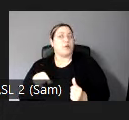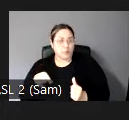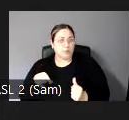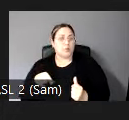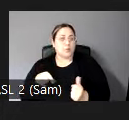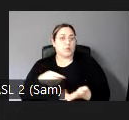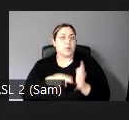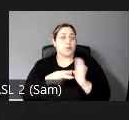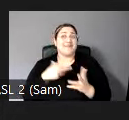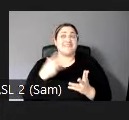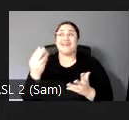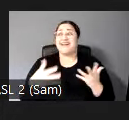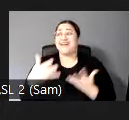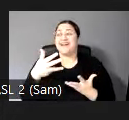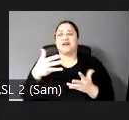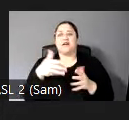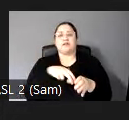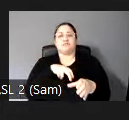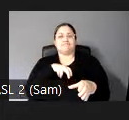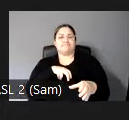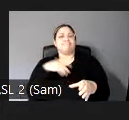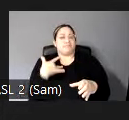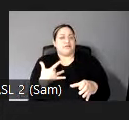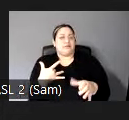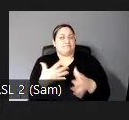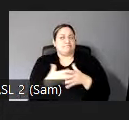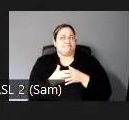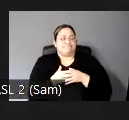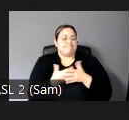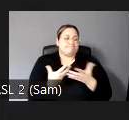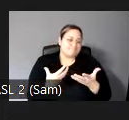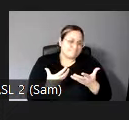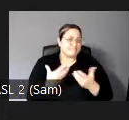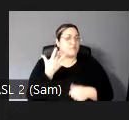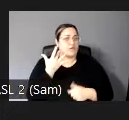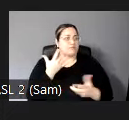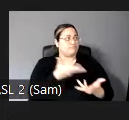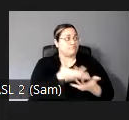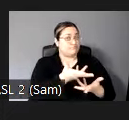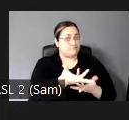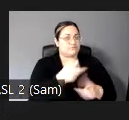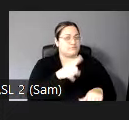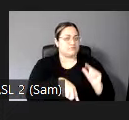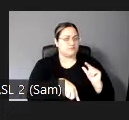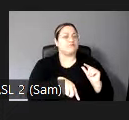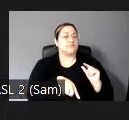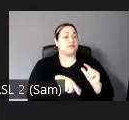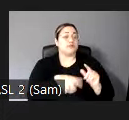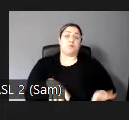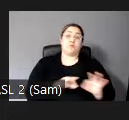tend to isolate from social gatherings, etc., because it's too hard to interact. So looking after your hearing,